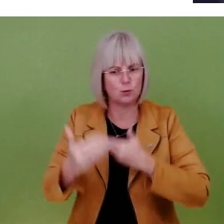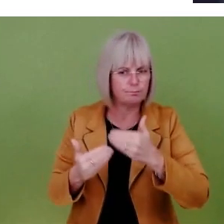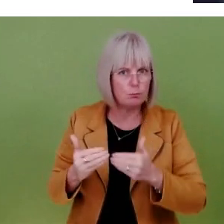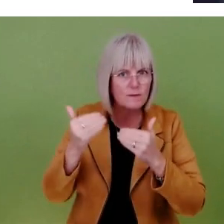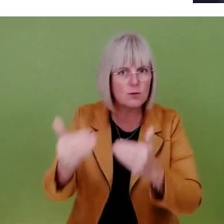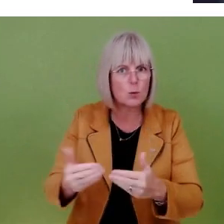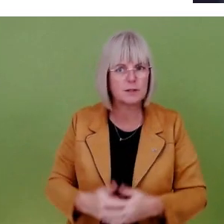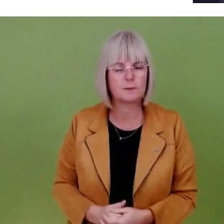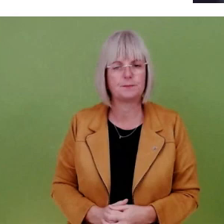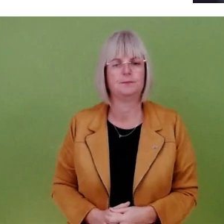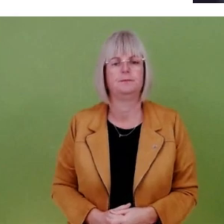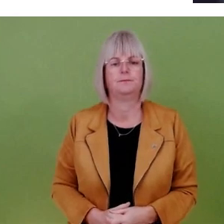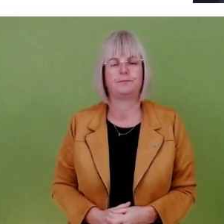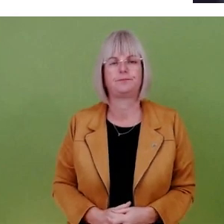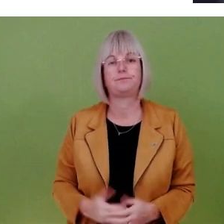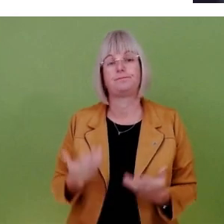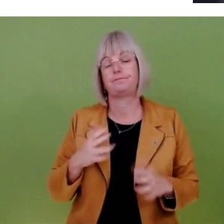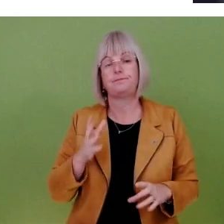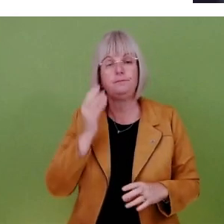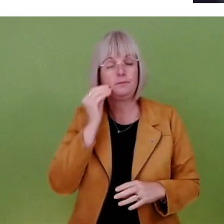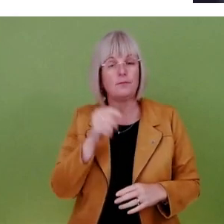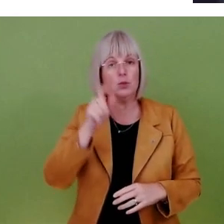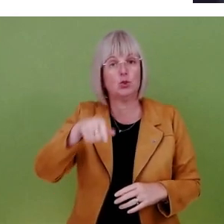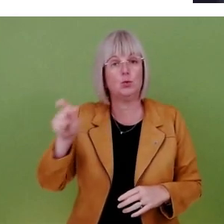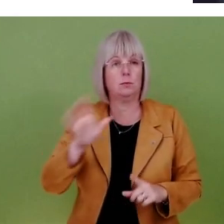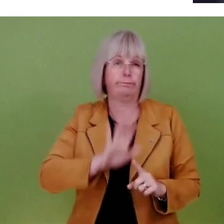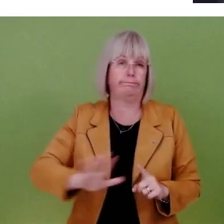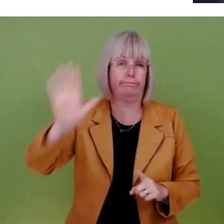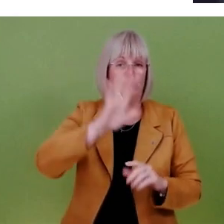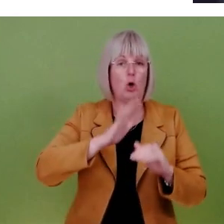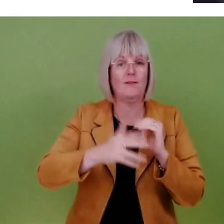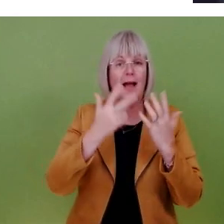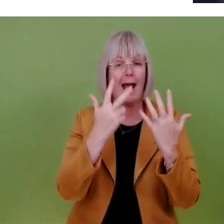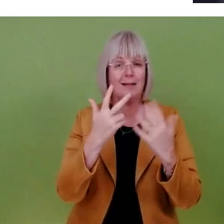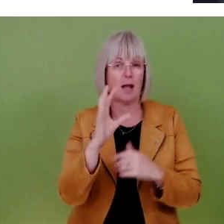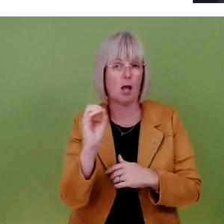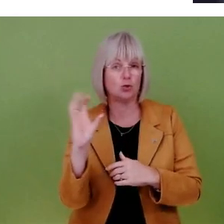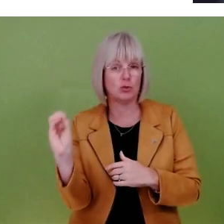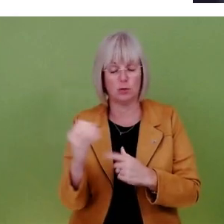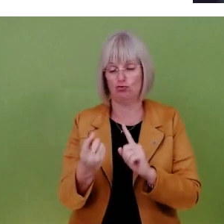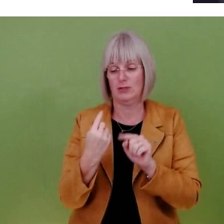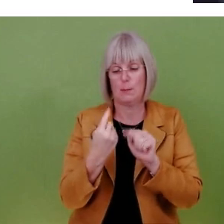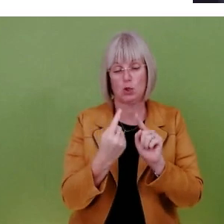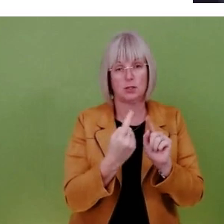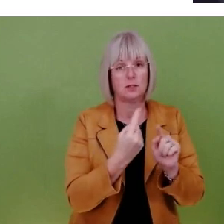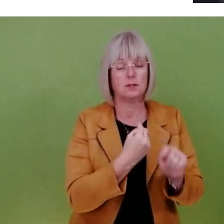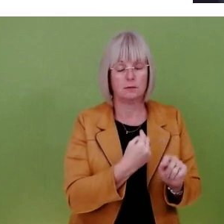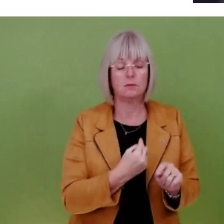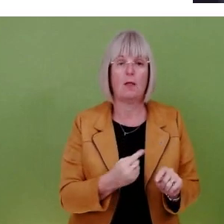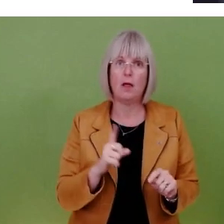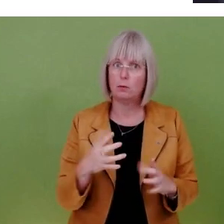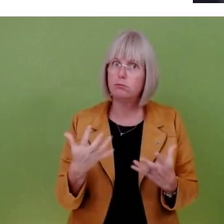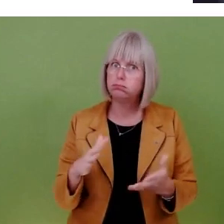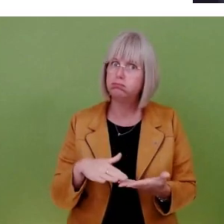our students across the country. We had over 800 respondents on our practitioner training courses, which was a decent response rate of